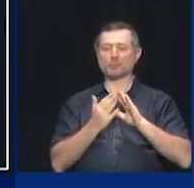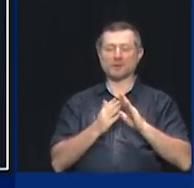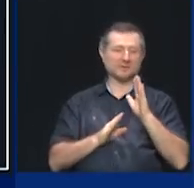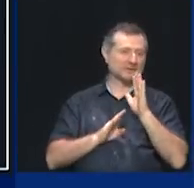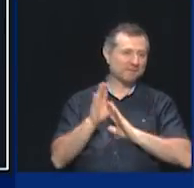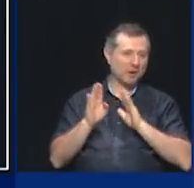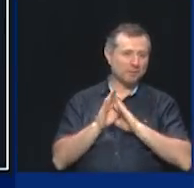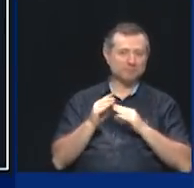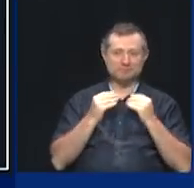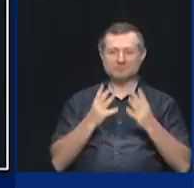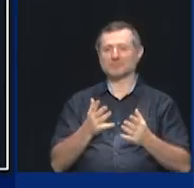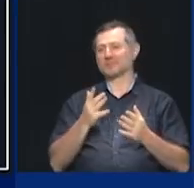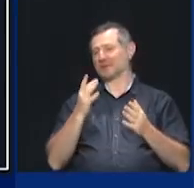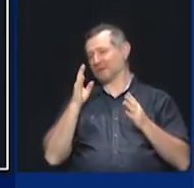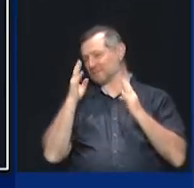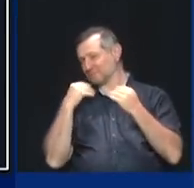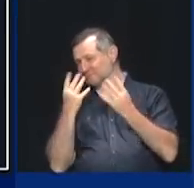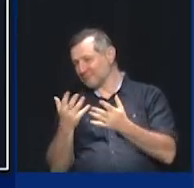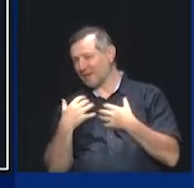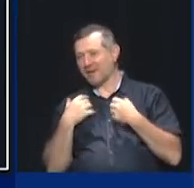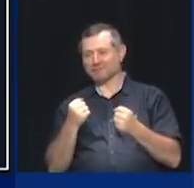health care. It's economic opportunity.